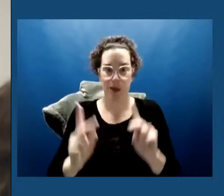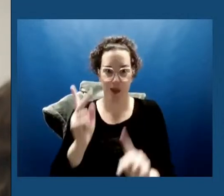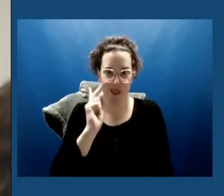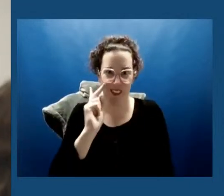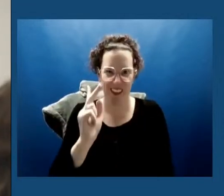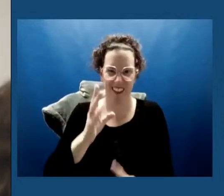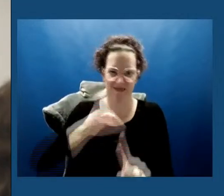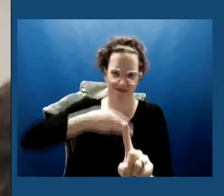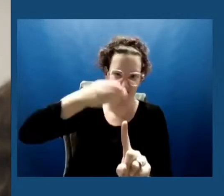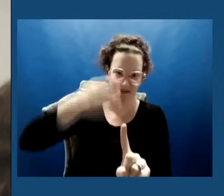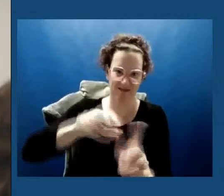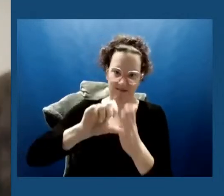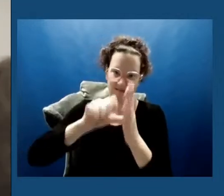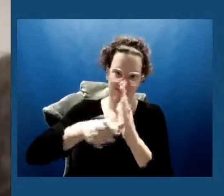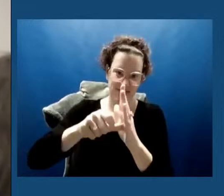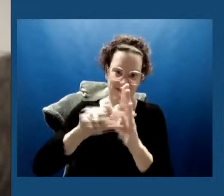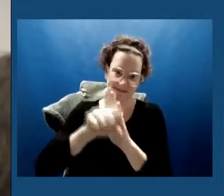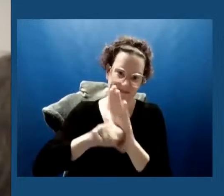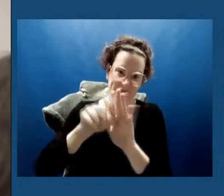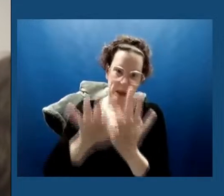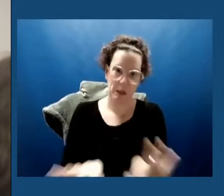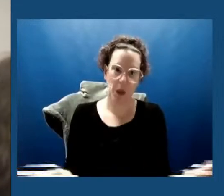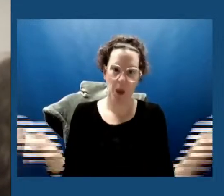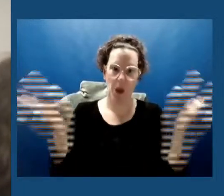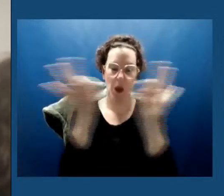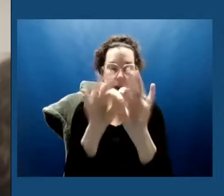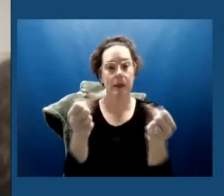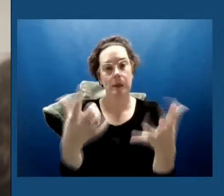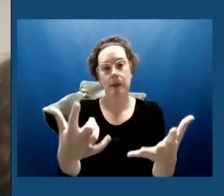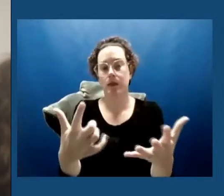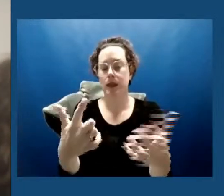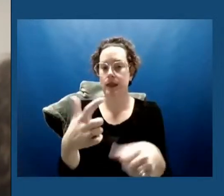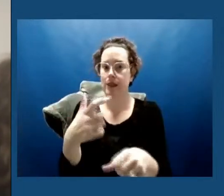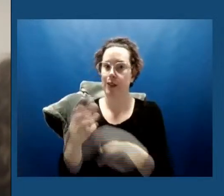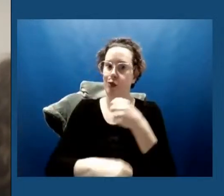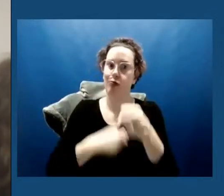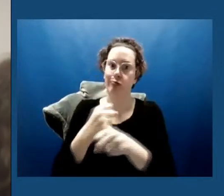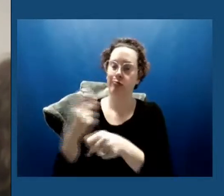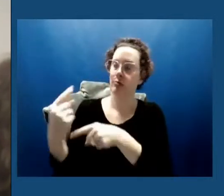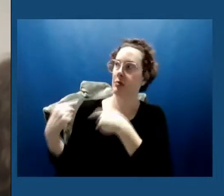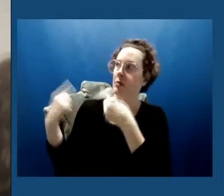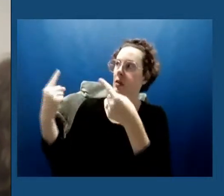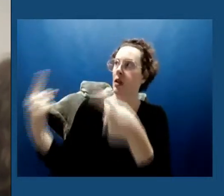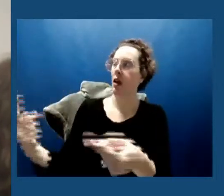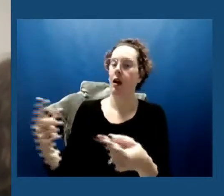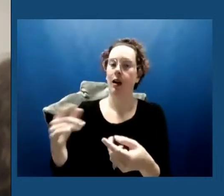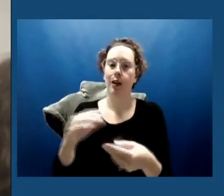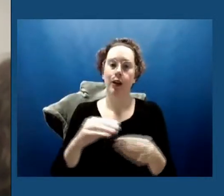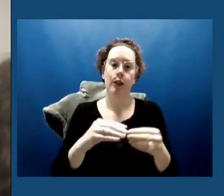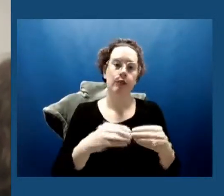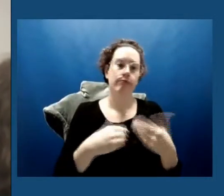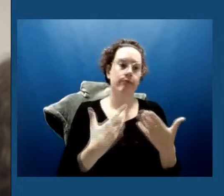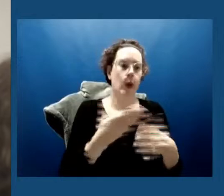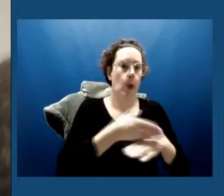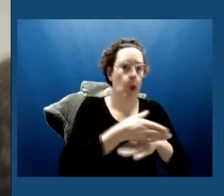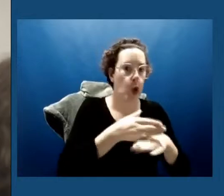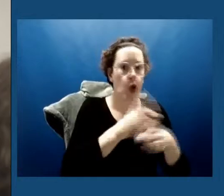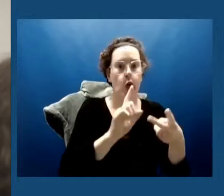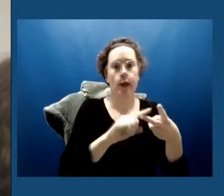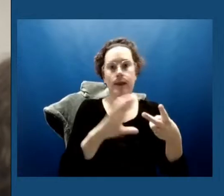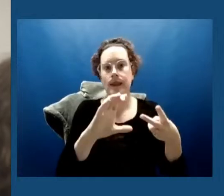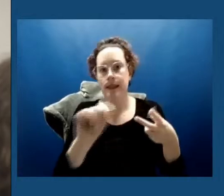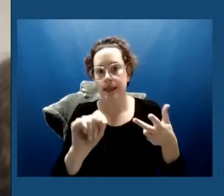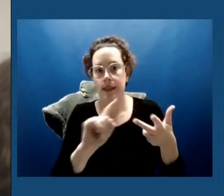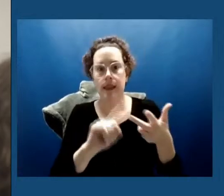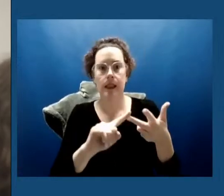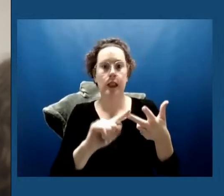this and how important it is, because for a long time, like Melinda said, shop or CTE or trades was a dirty word for a long